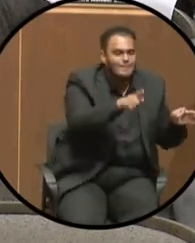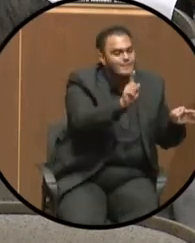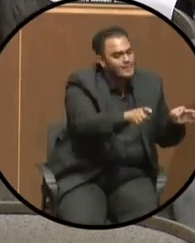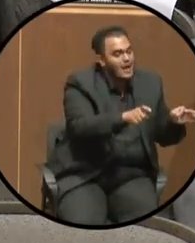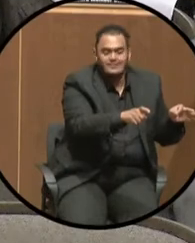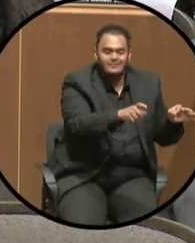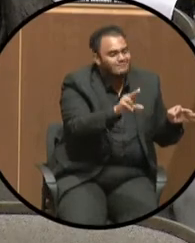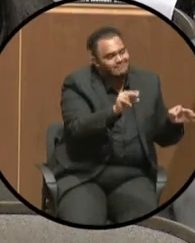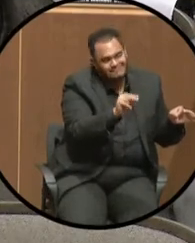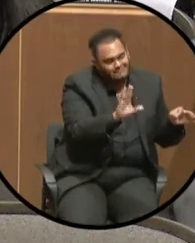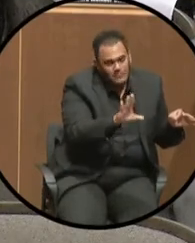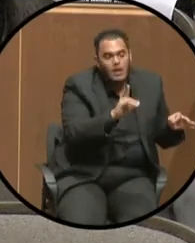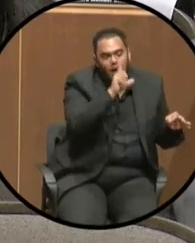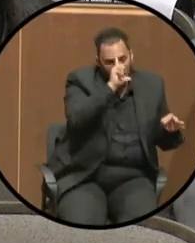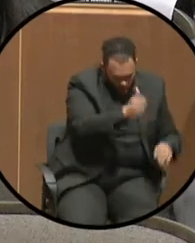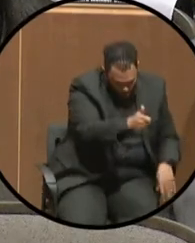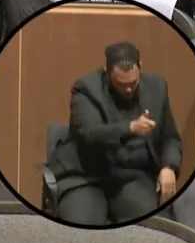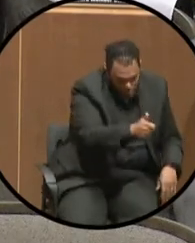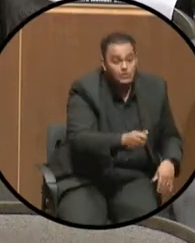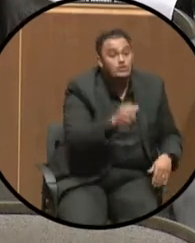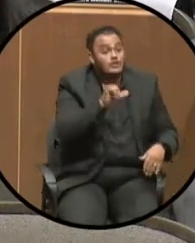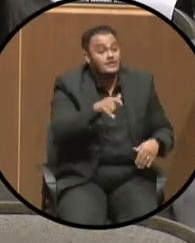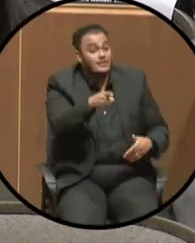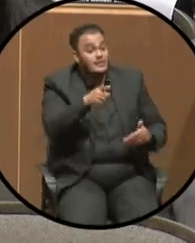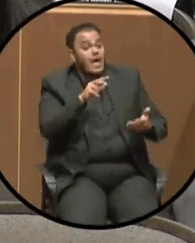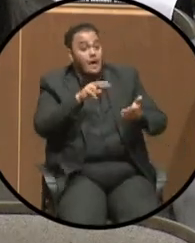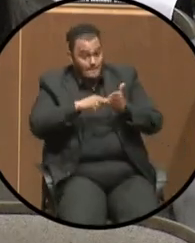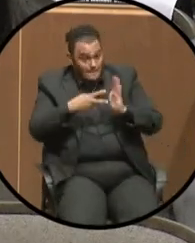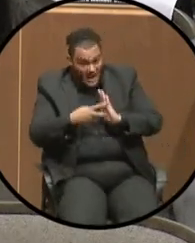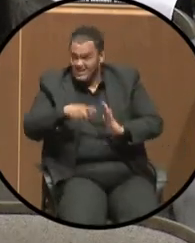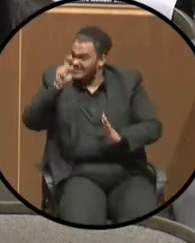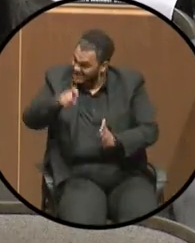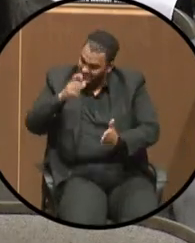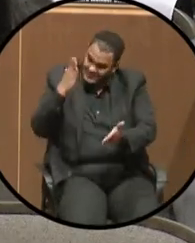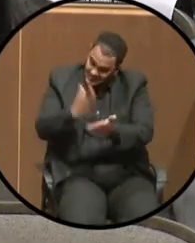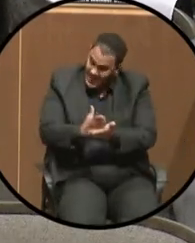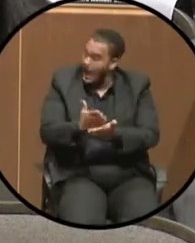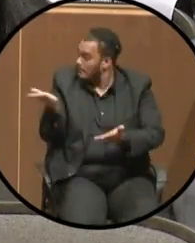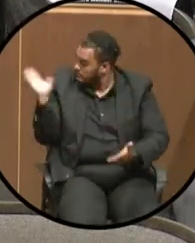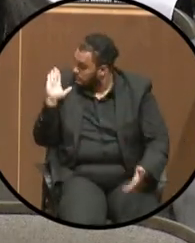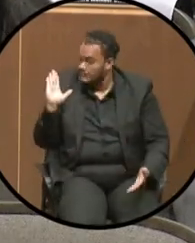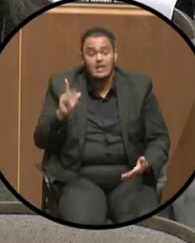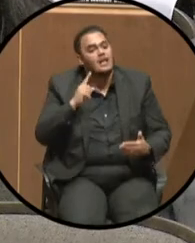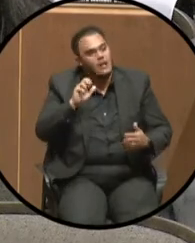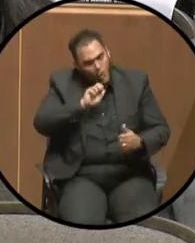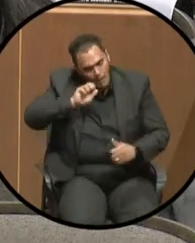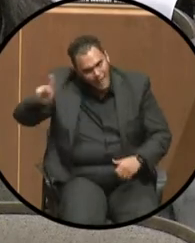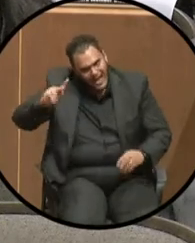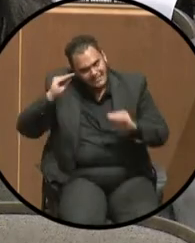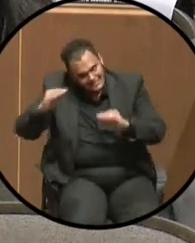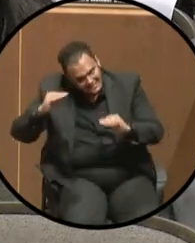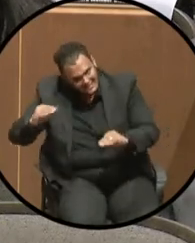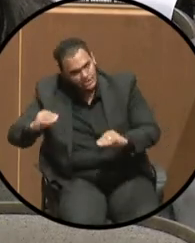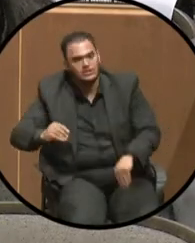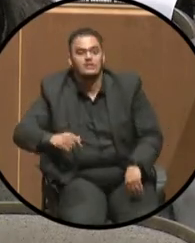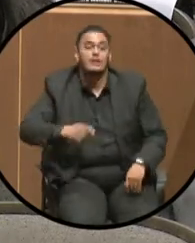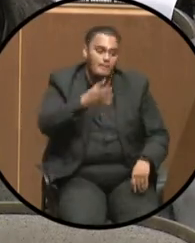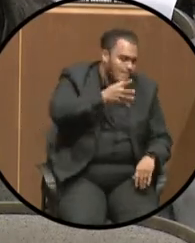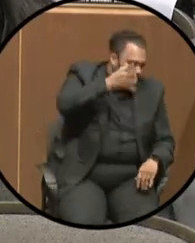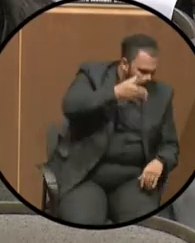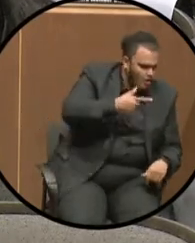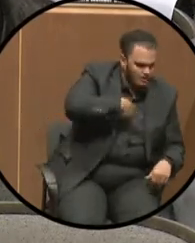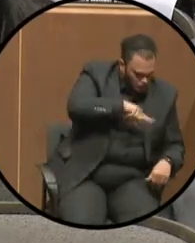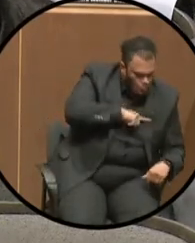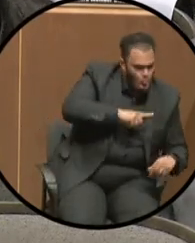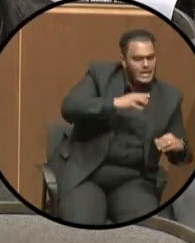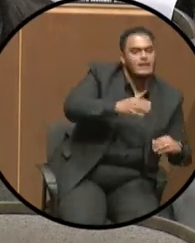to stop with their tyranny and allow parents to parent their children. Let's get back to parents parenting and teachers teaching. We are done with these masks.